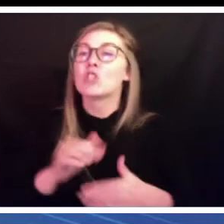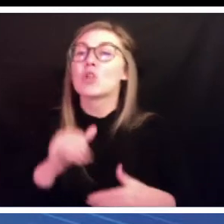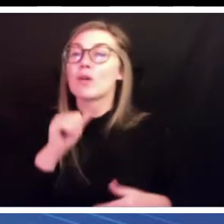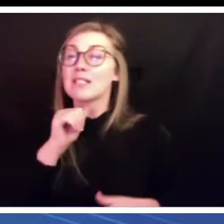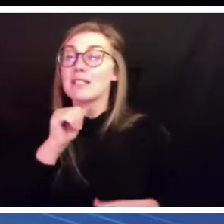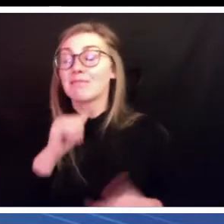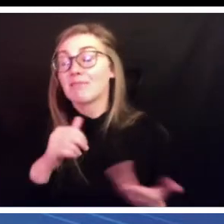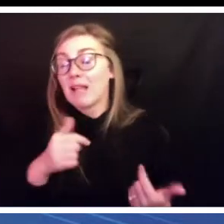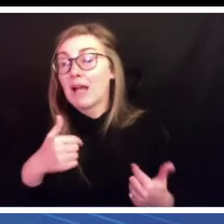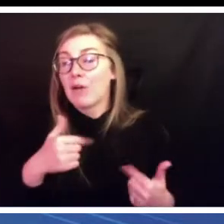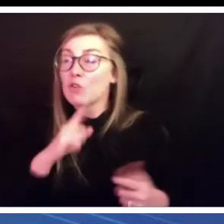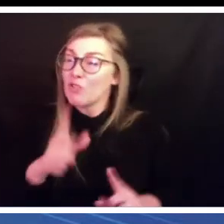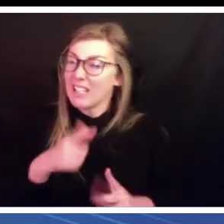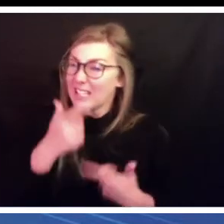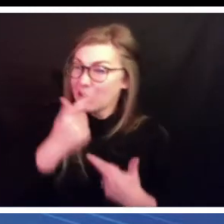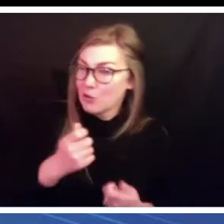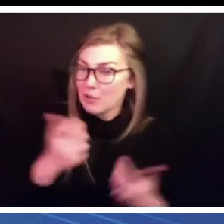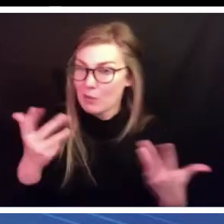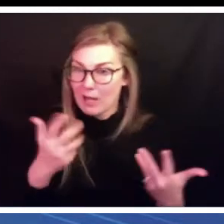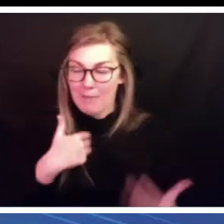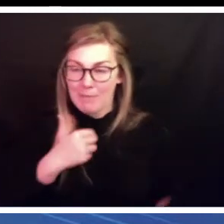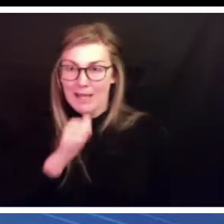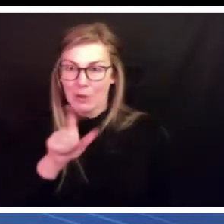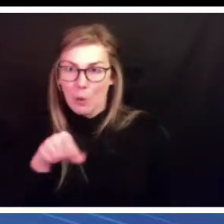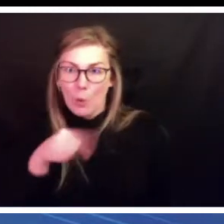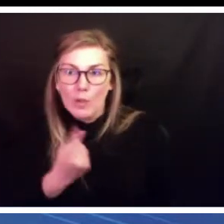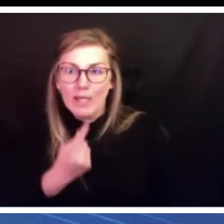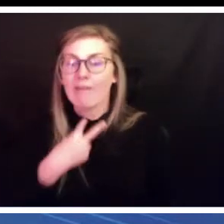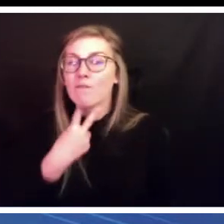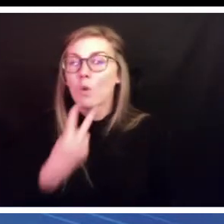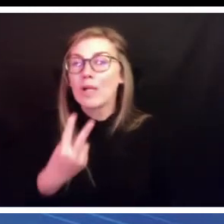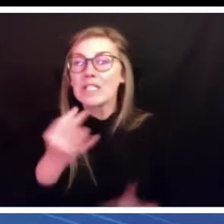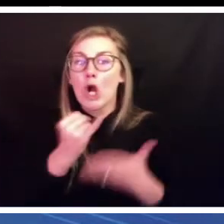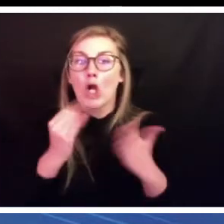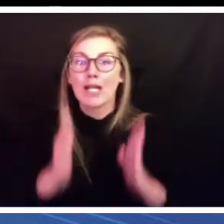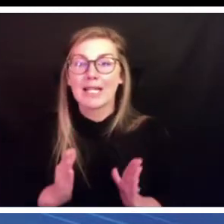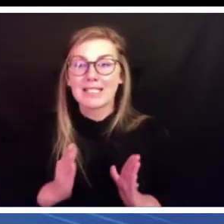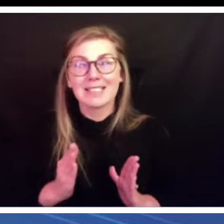artist doing this or however you want to call me, call me whatever you want, just as long as it's nice.